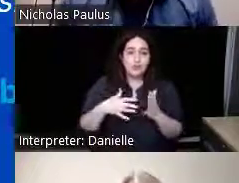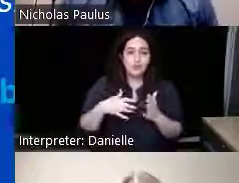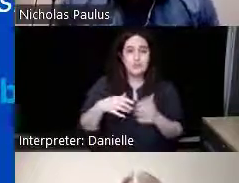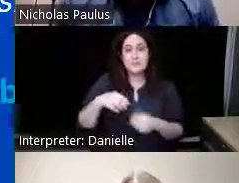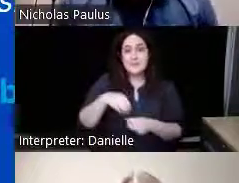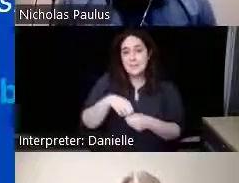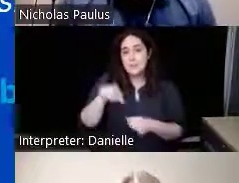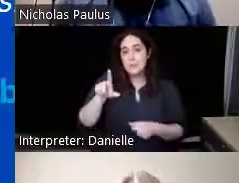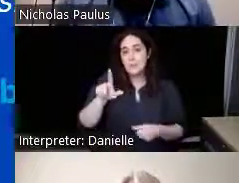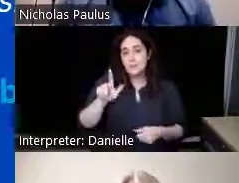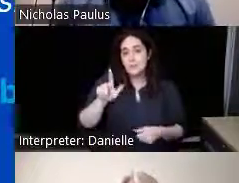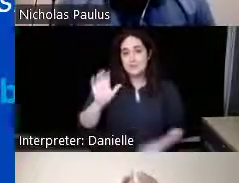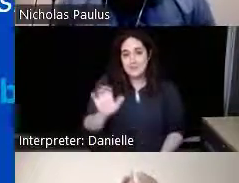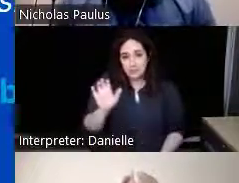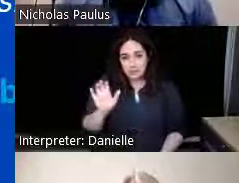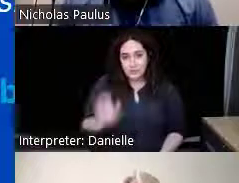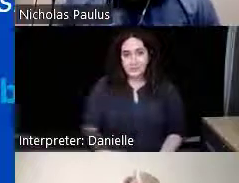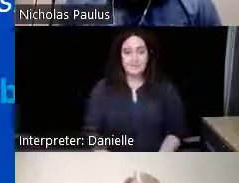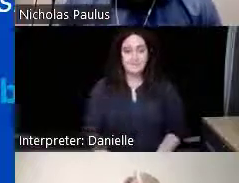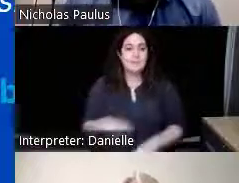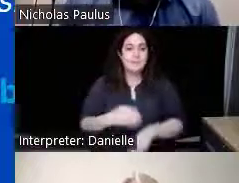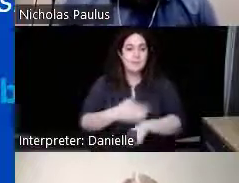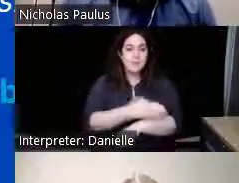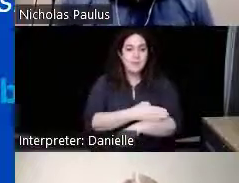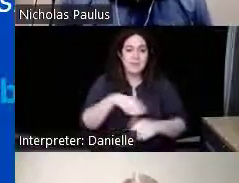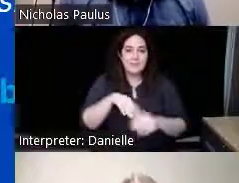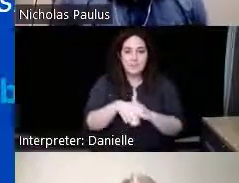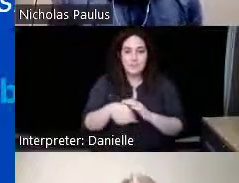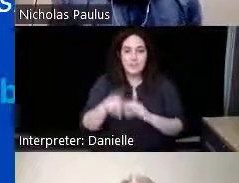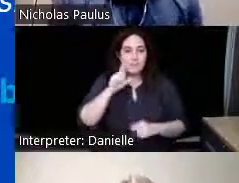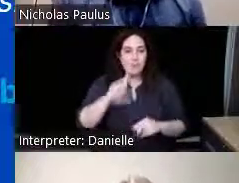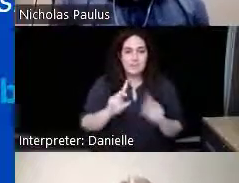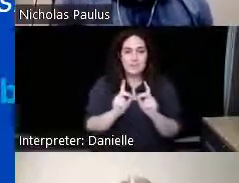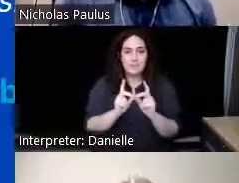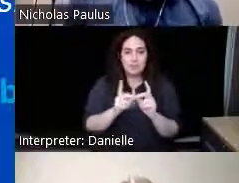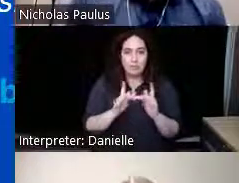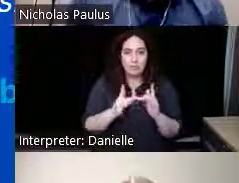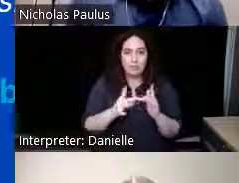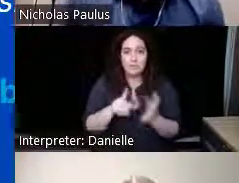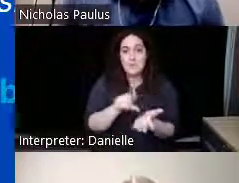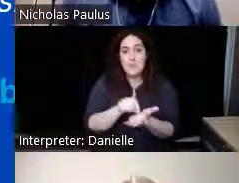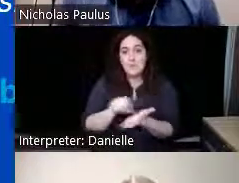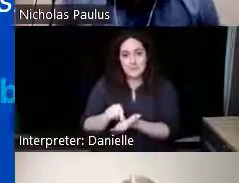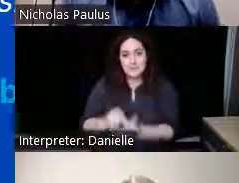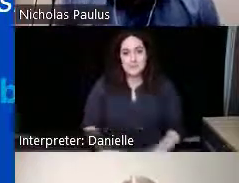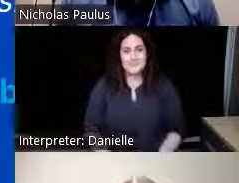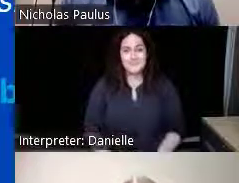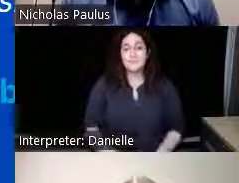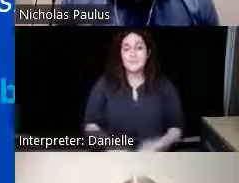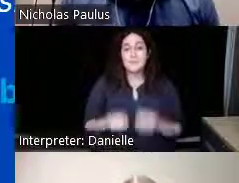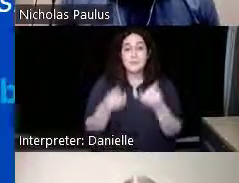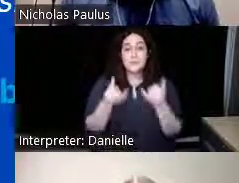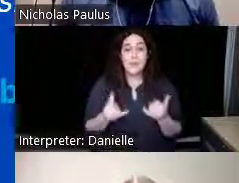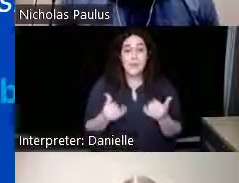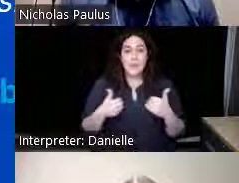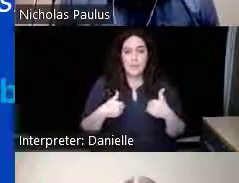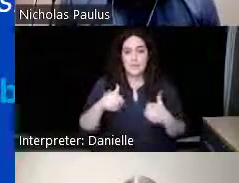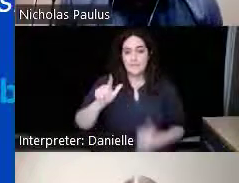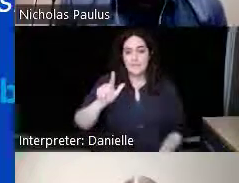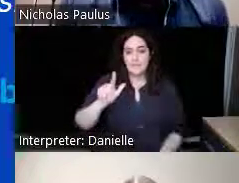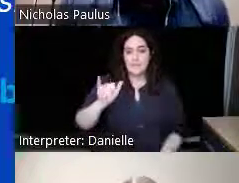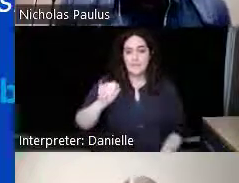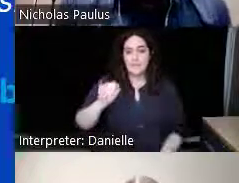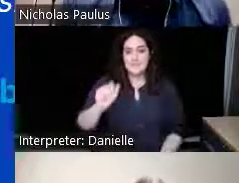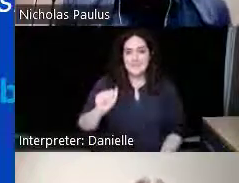Improving Accessibility in Digital Publishing. Today, we have Lisa Janick Hinchliffe. Did